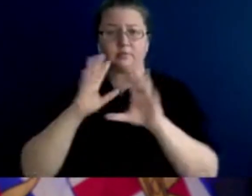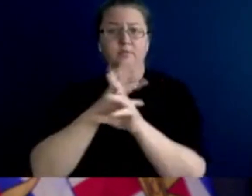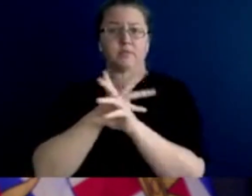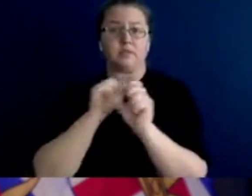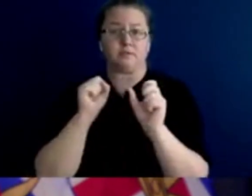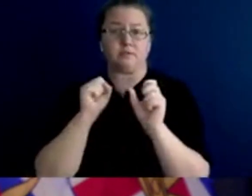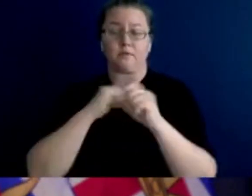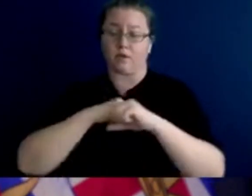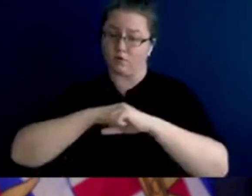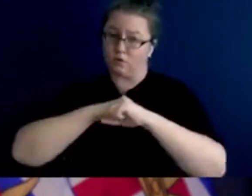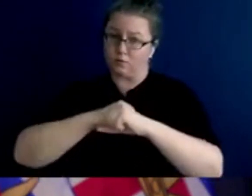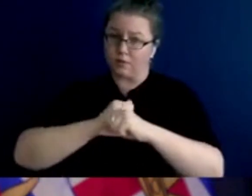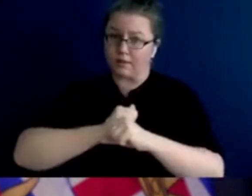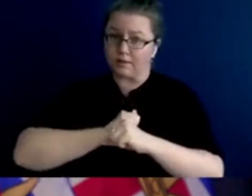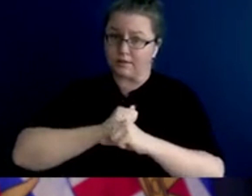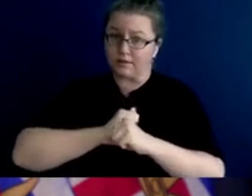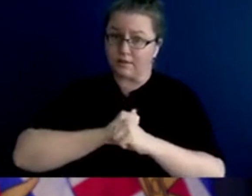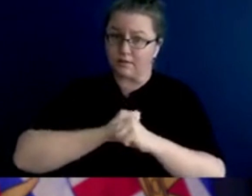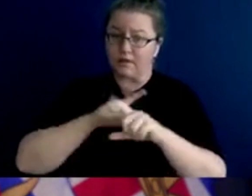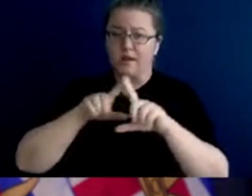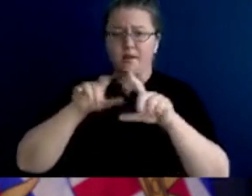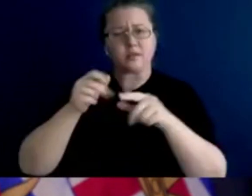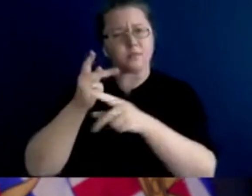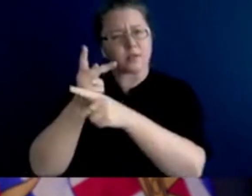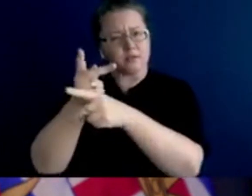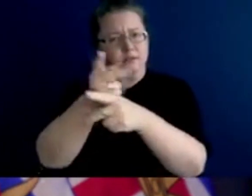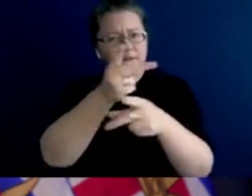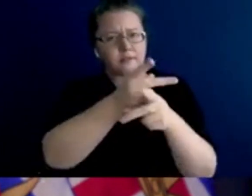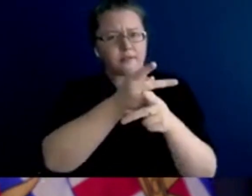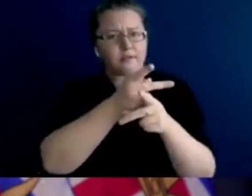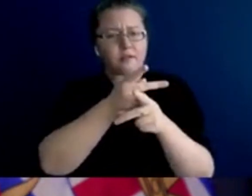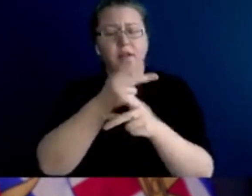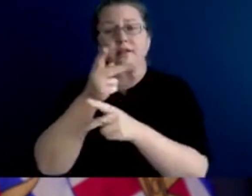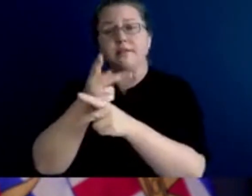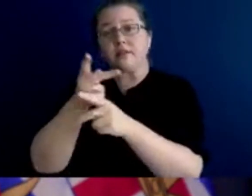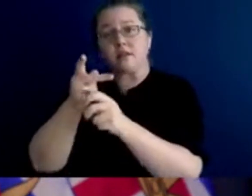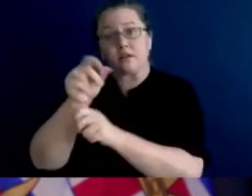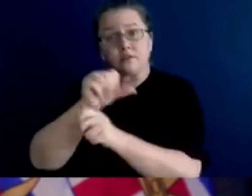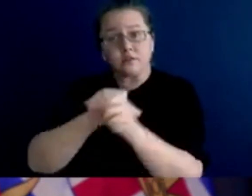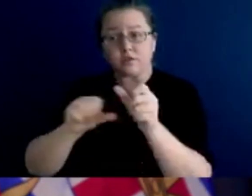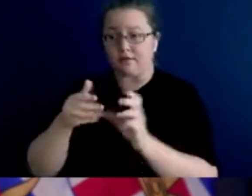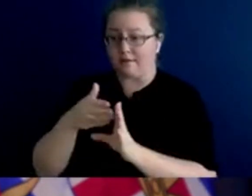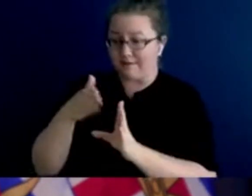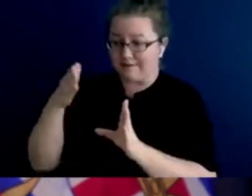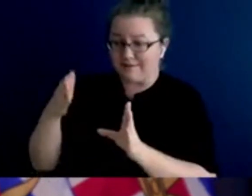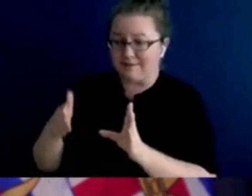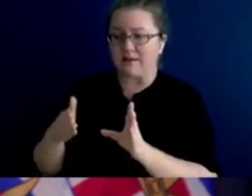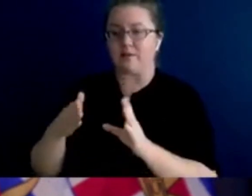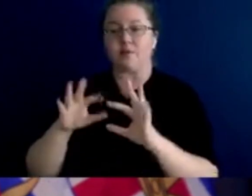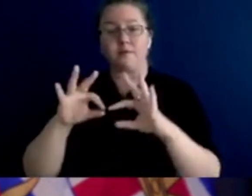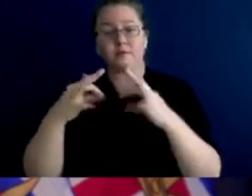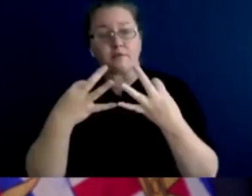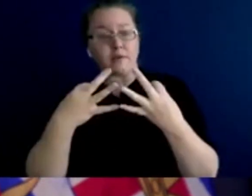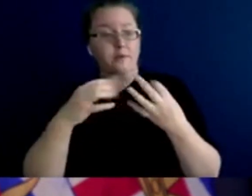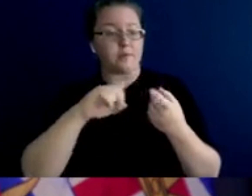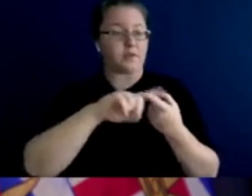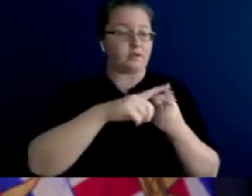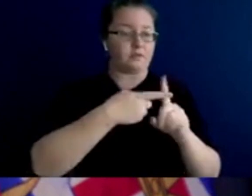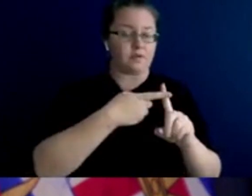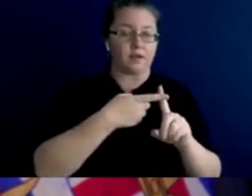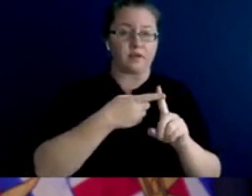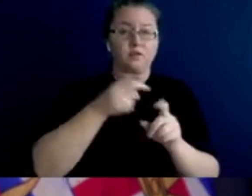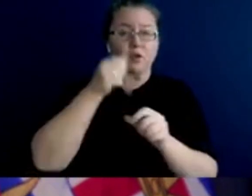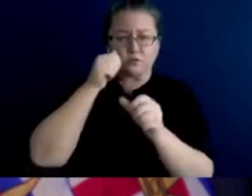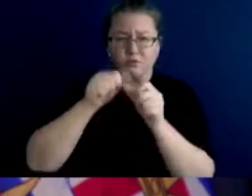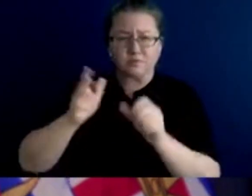For all of us, it's about knowing ourselves and our families and our communities. It's about finding that balance that